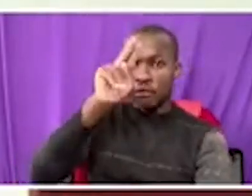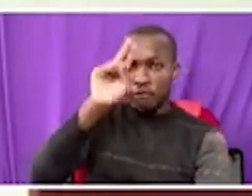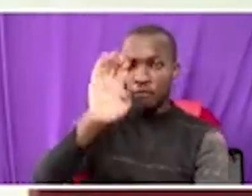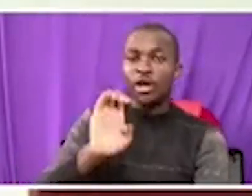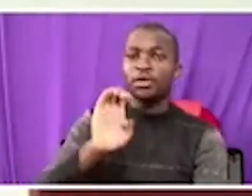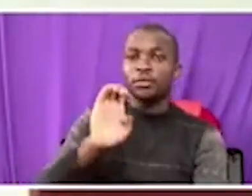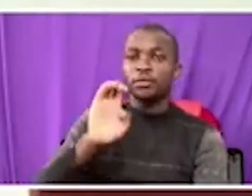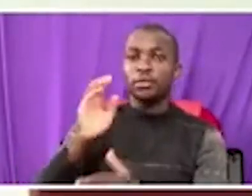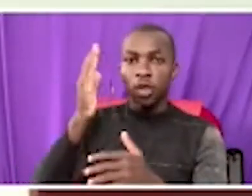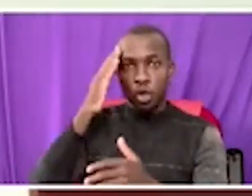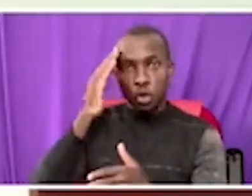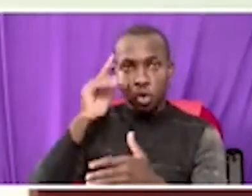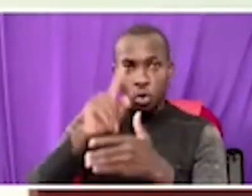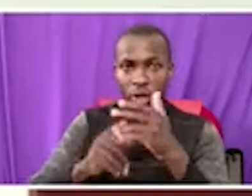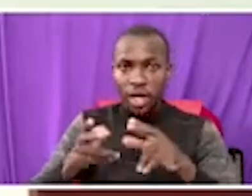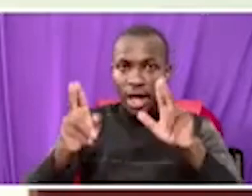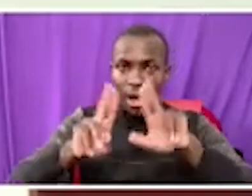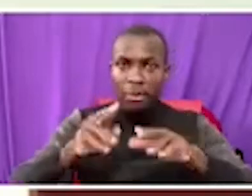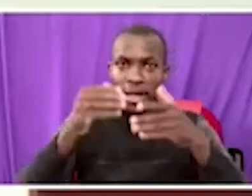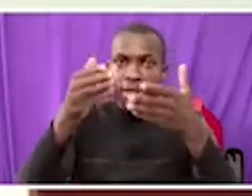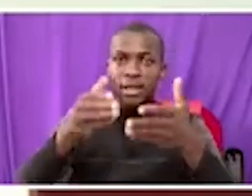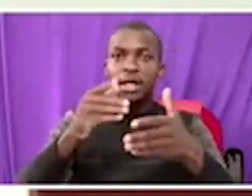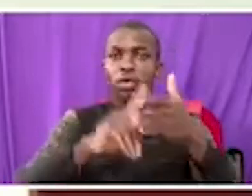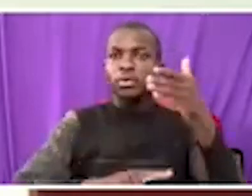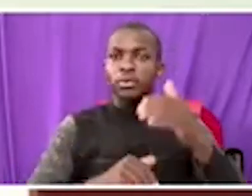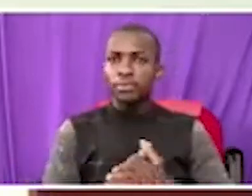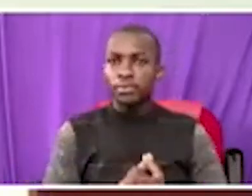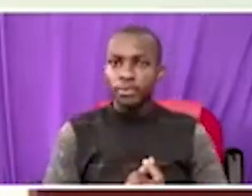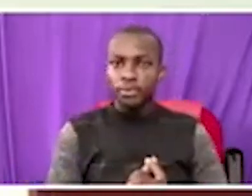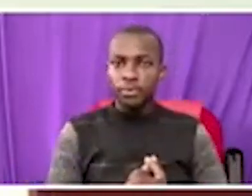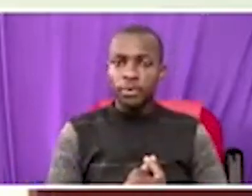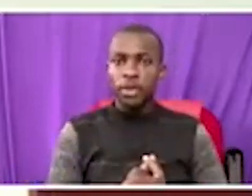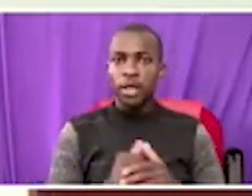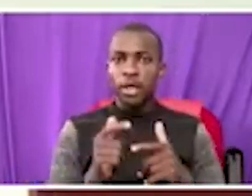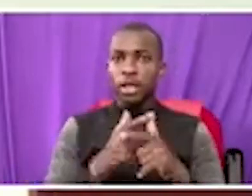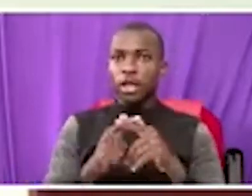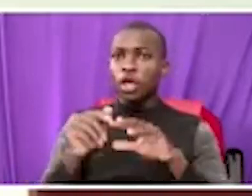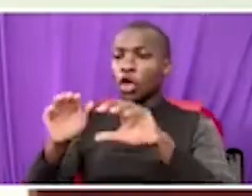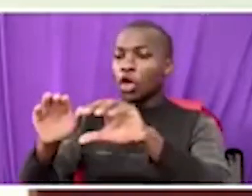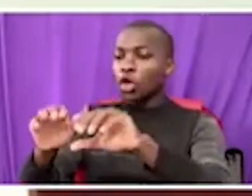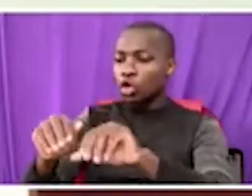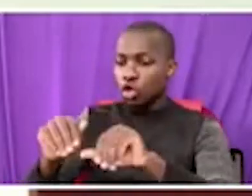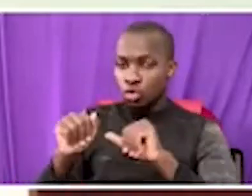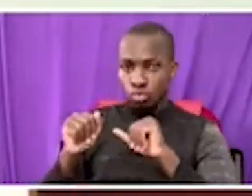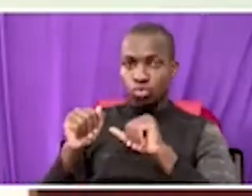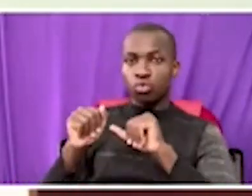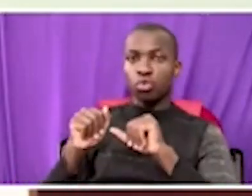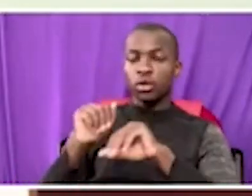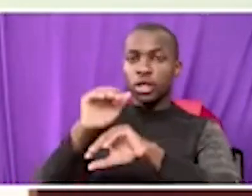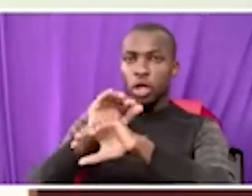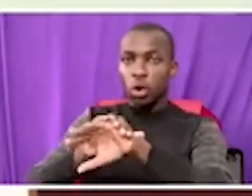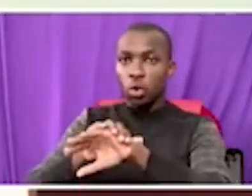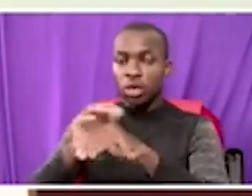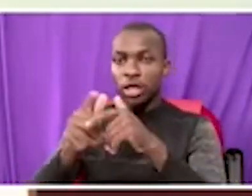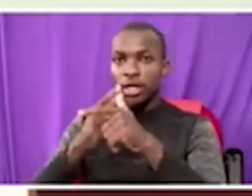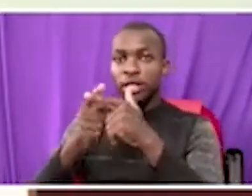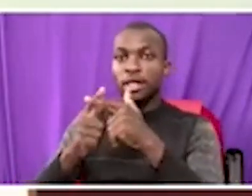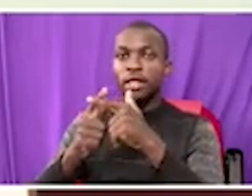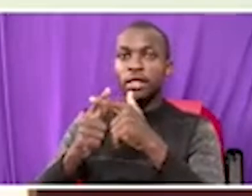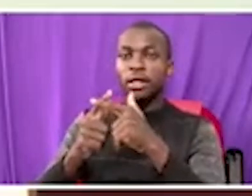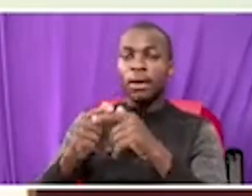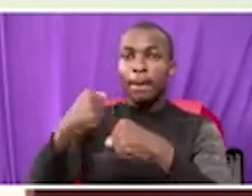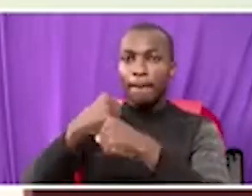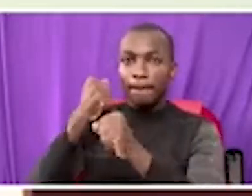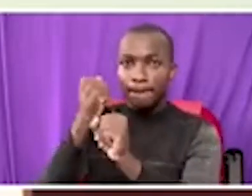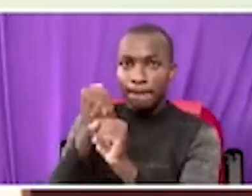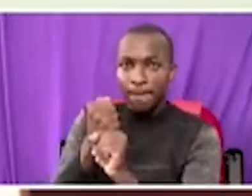know what happened at that point was, she took the good and adulterated it